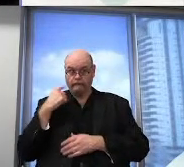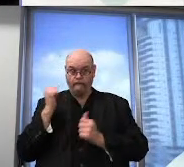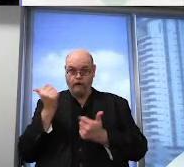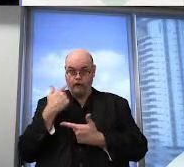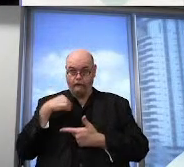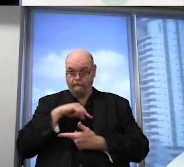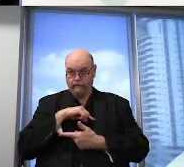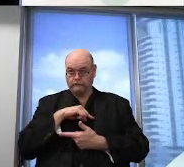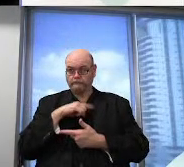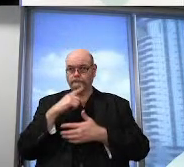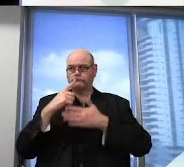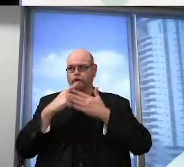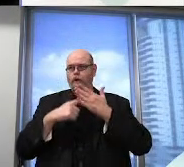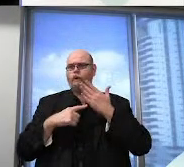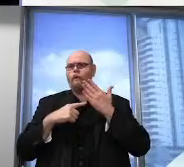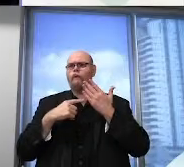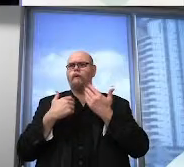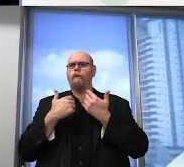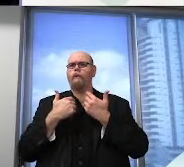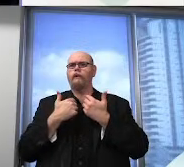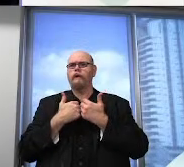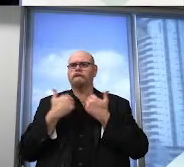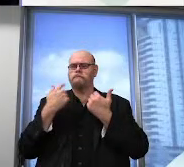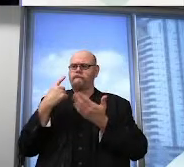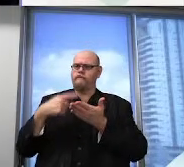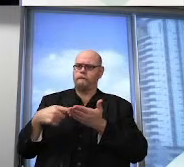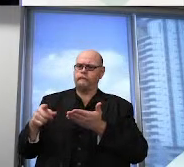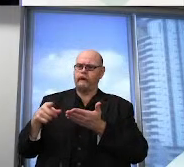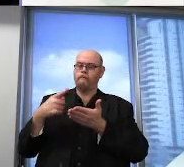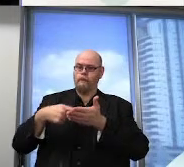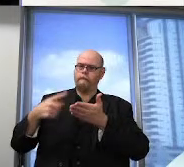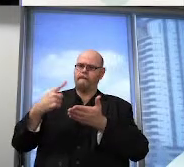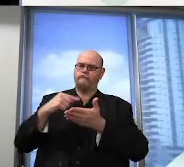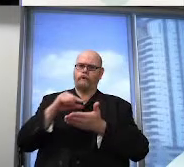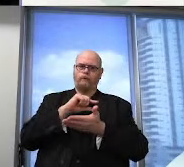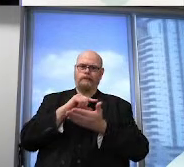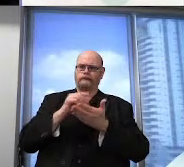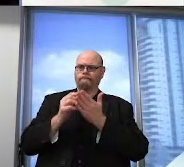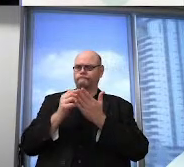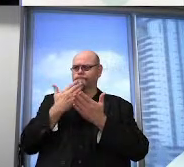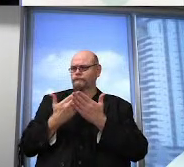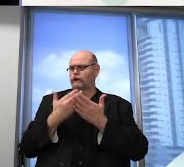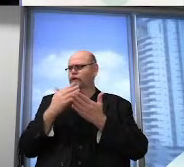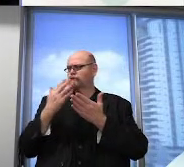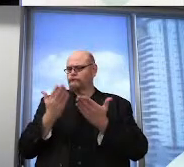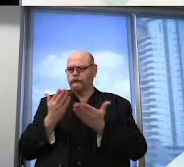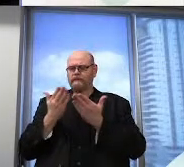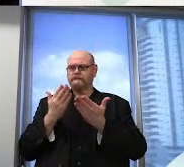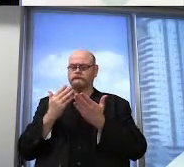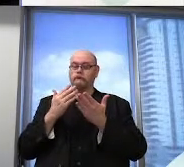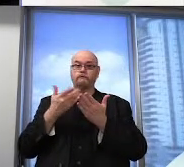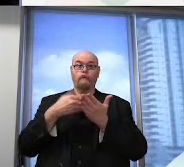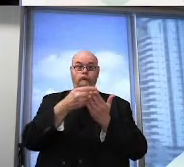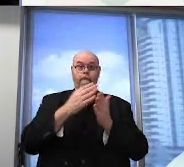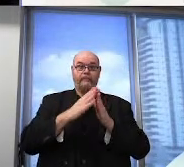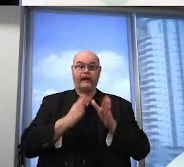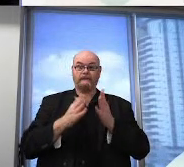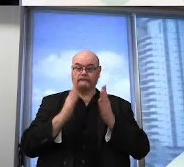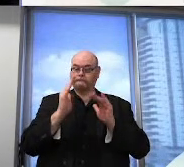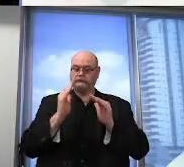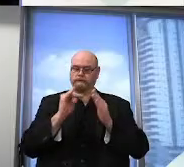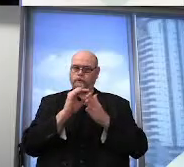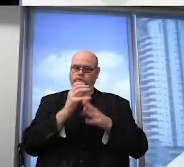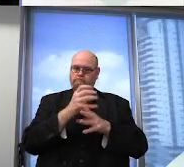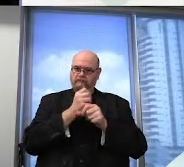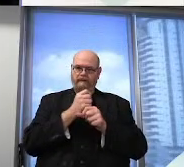It's what we set rates for is to pay for something. We pay for some quality of service. And, you know, when I buy a house, I expect to get the house that I'm